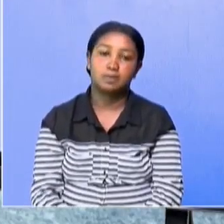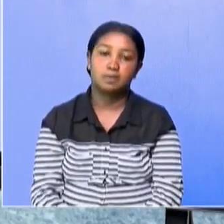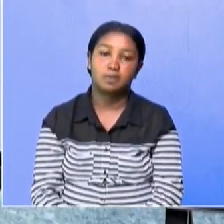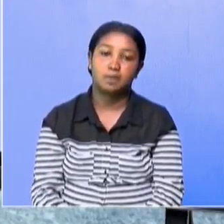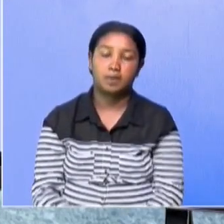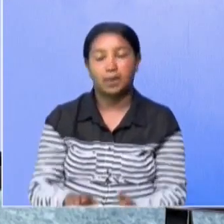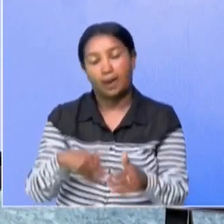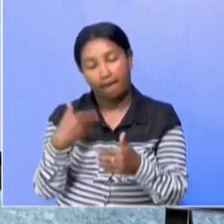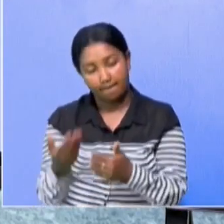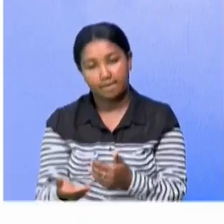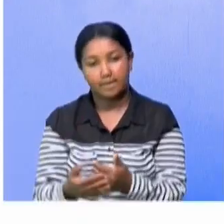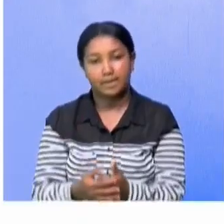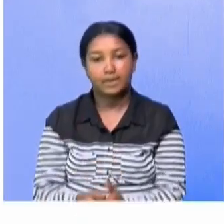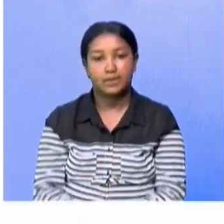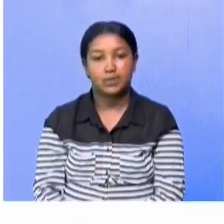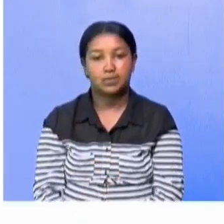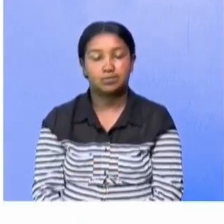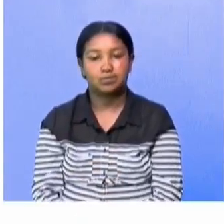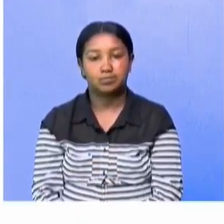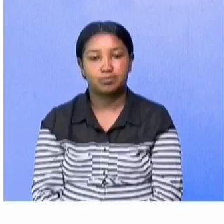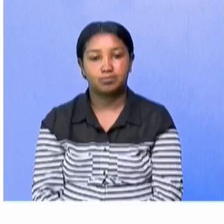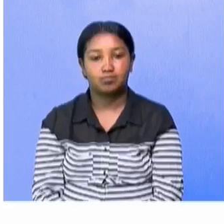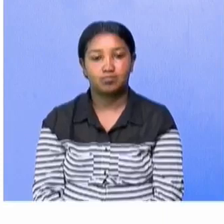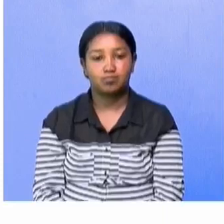And then